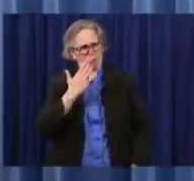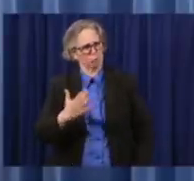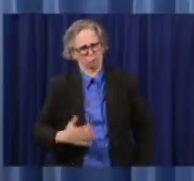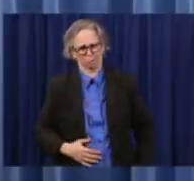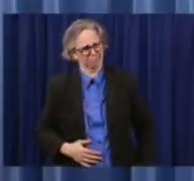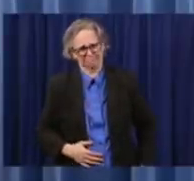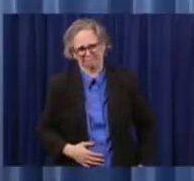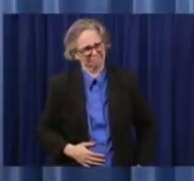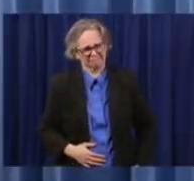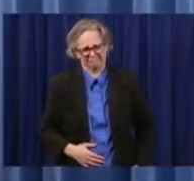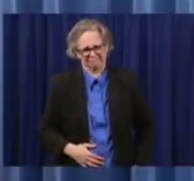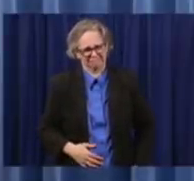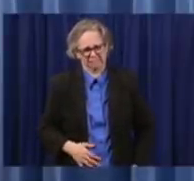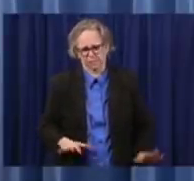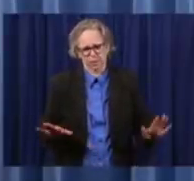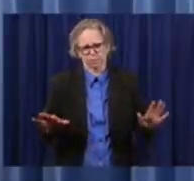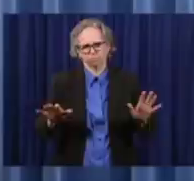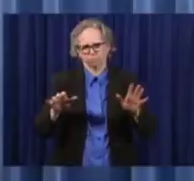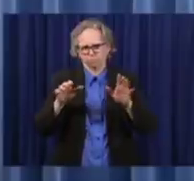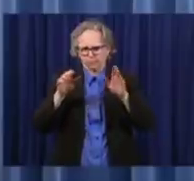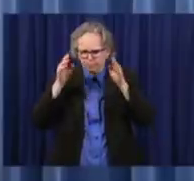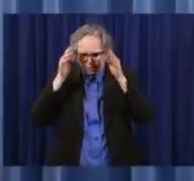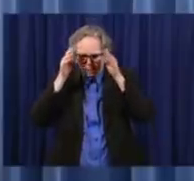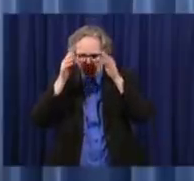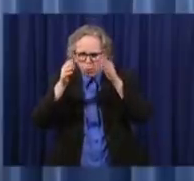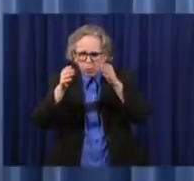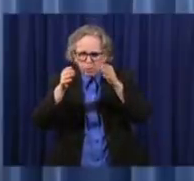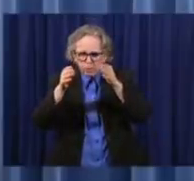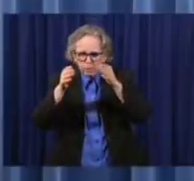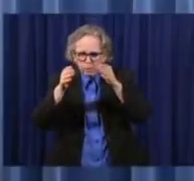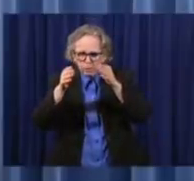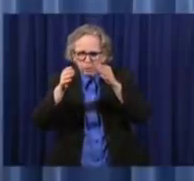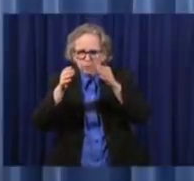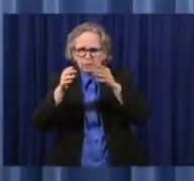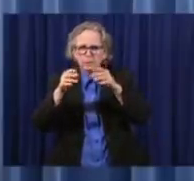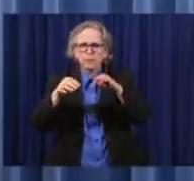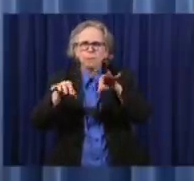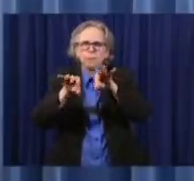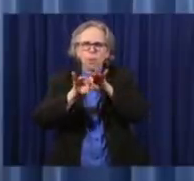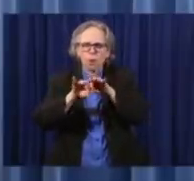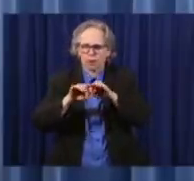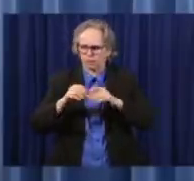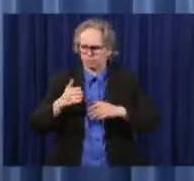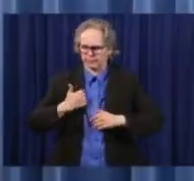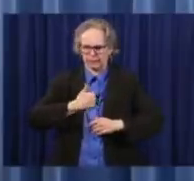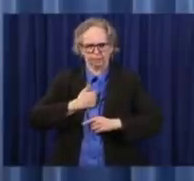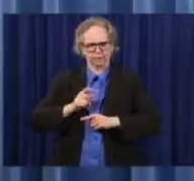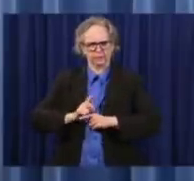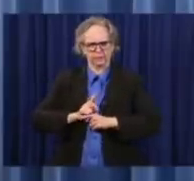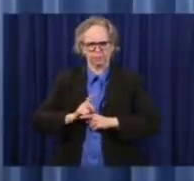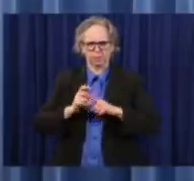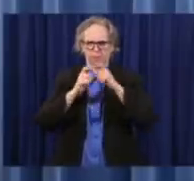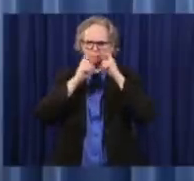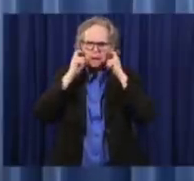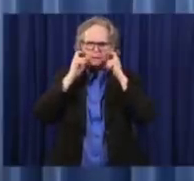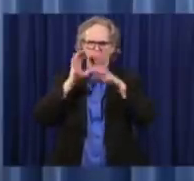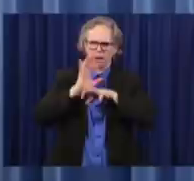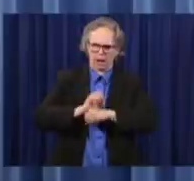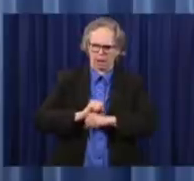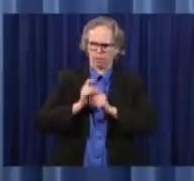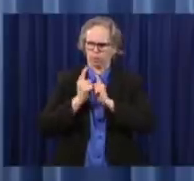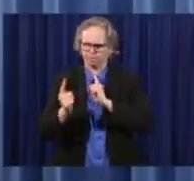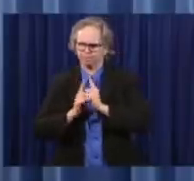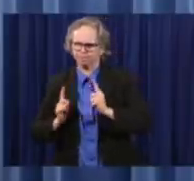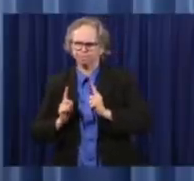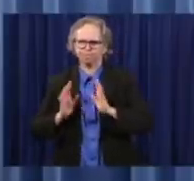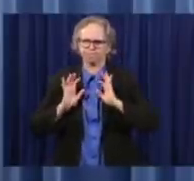got to continue to stay focused, continue to stay disciplined, and we can do that and start our businesses back up and get